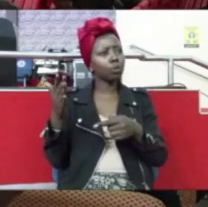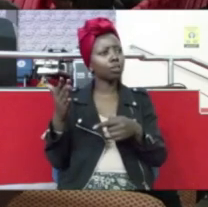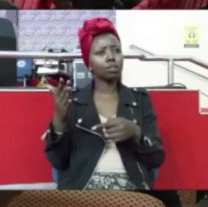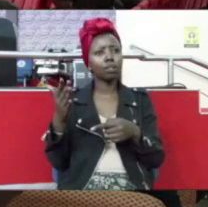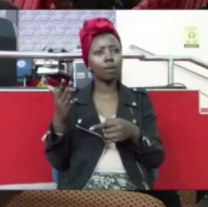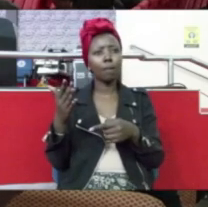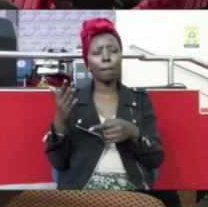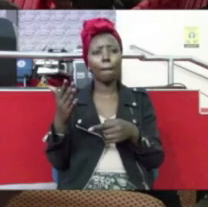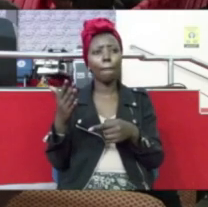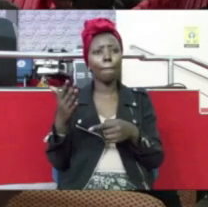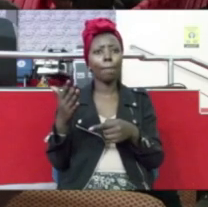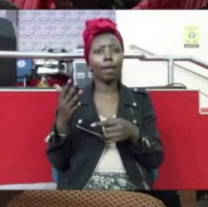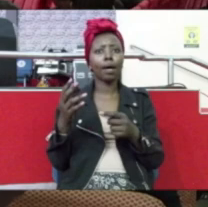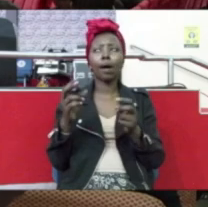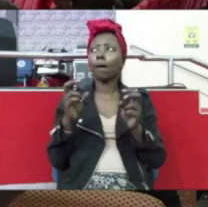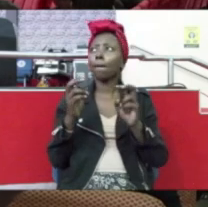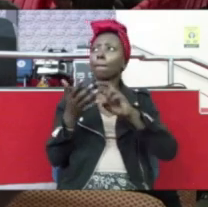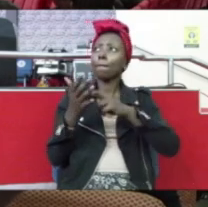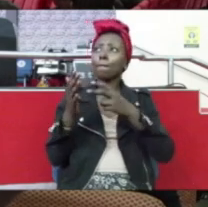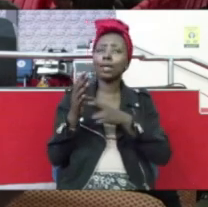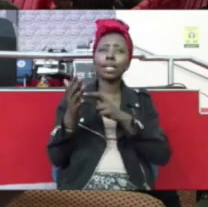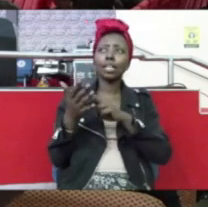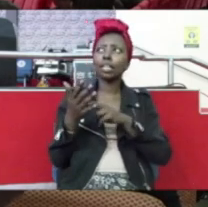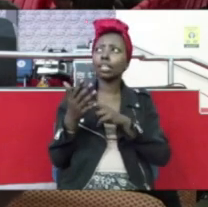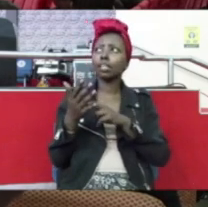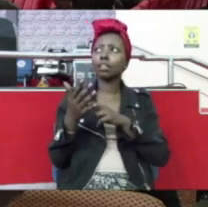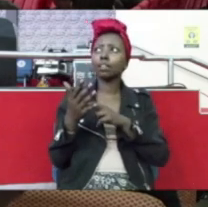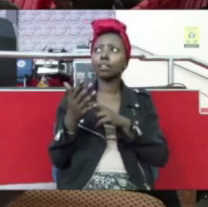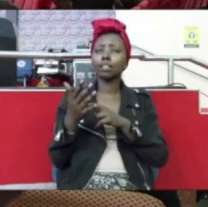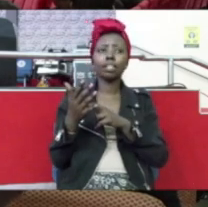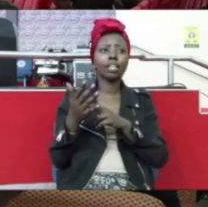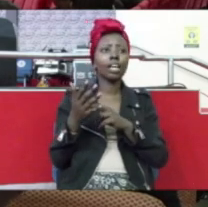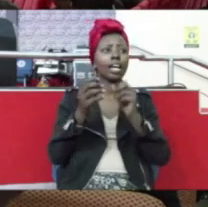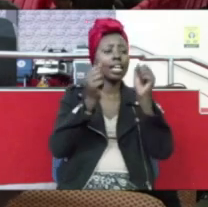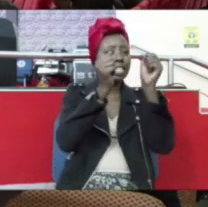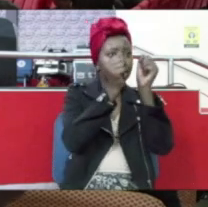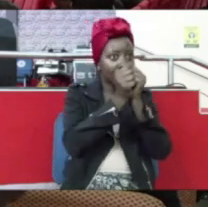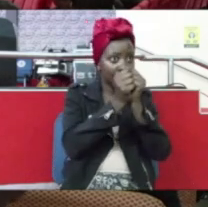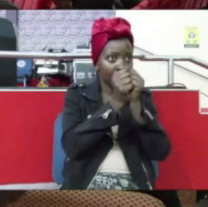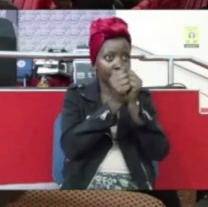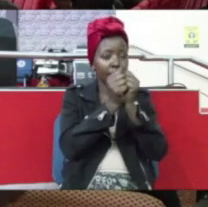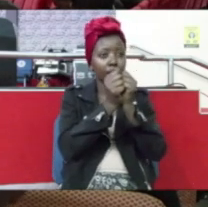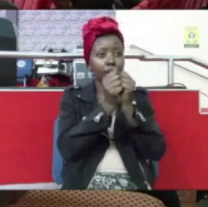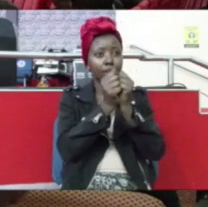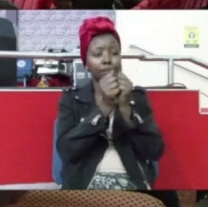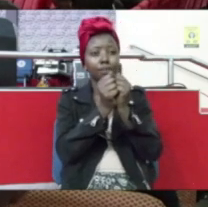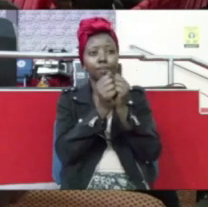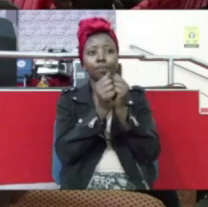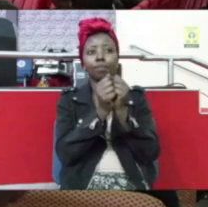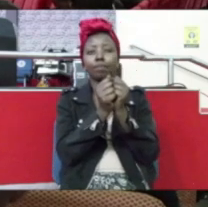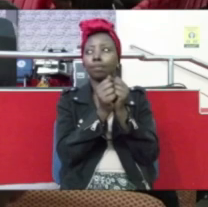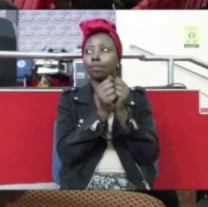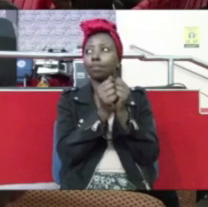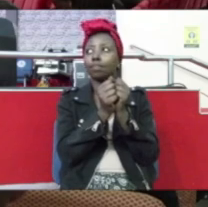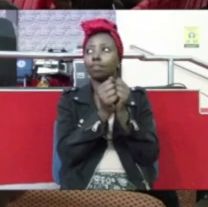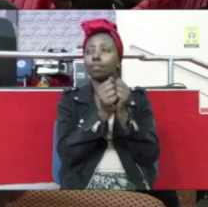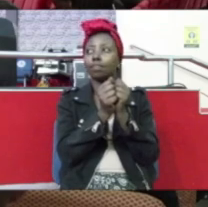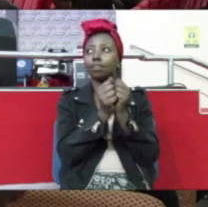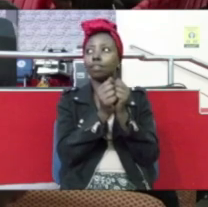The definition comes from the Hebrew word meaning a tenth. Ile inatoka kutoka neno la Kibrania ya